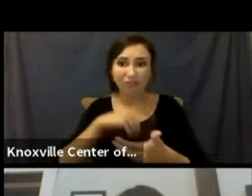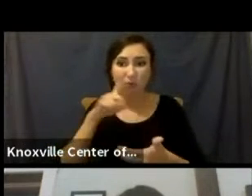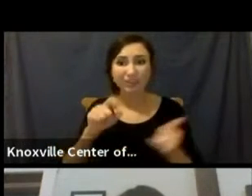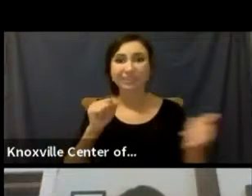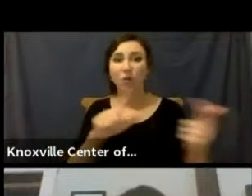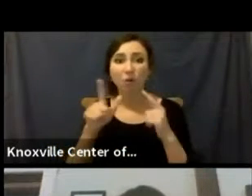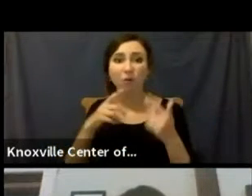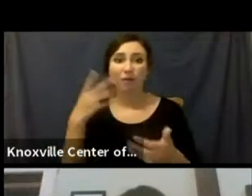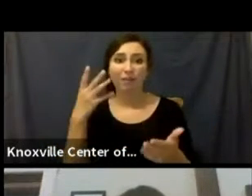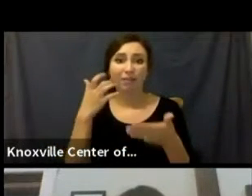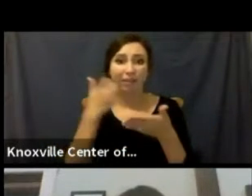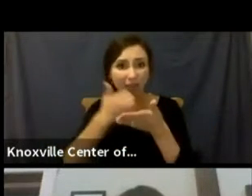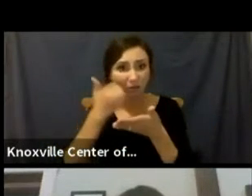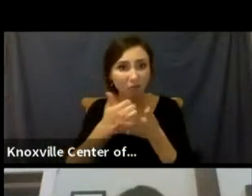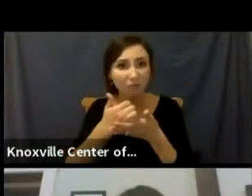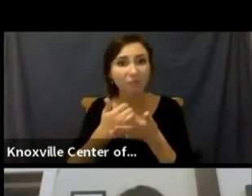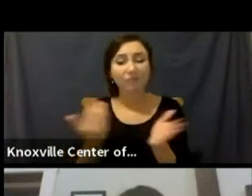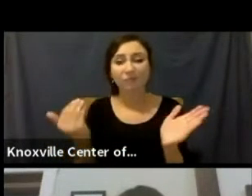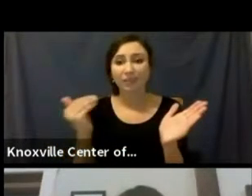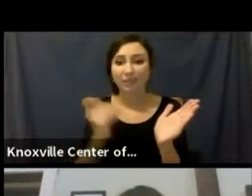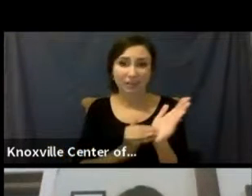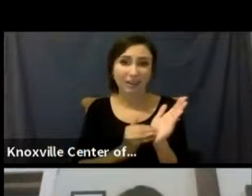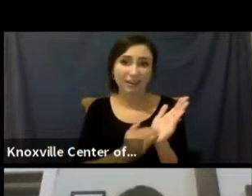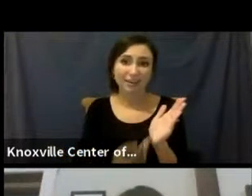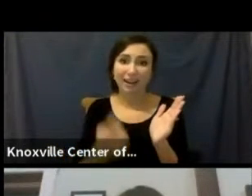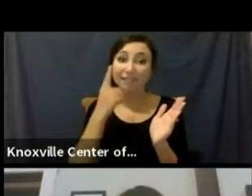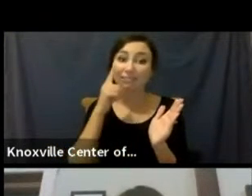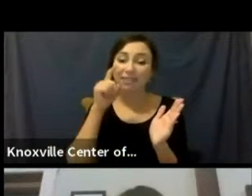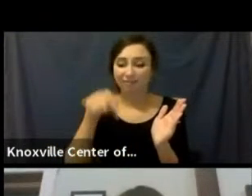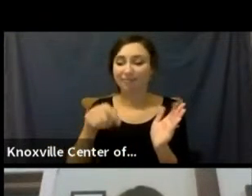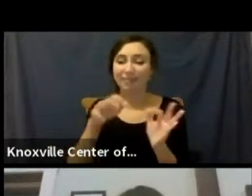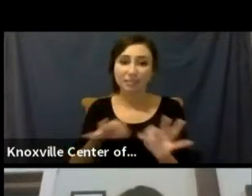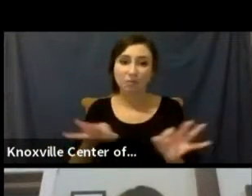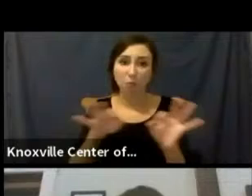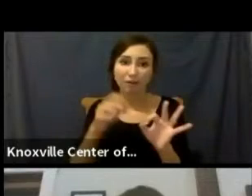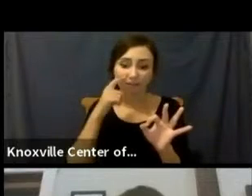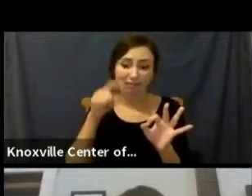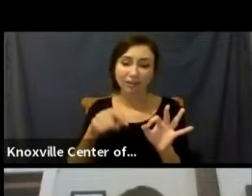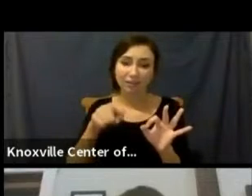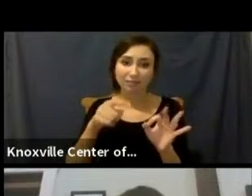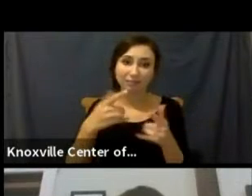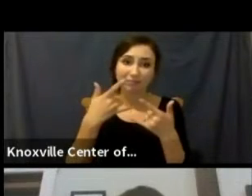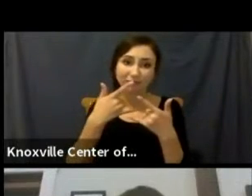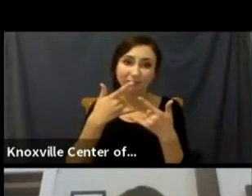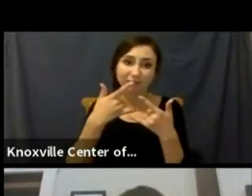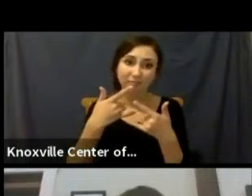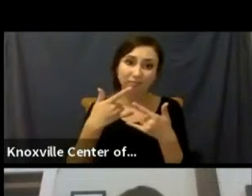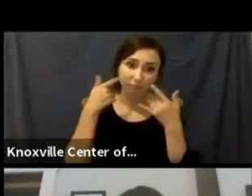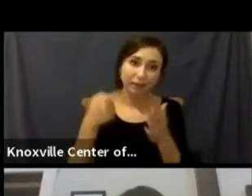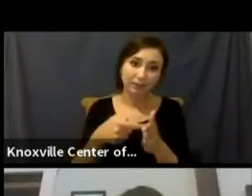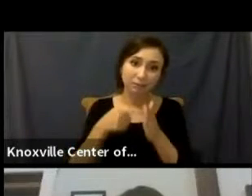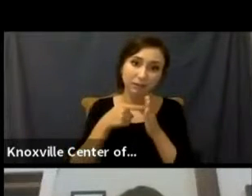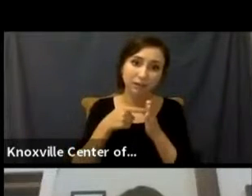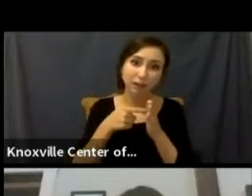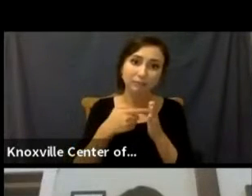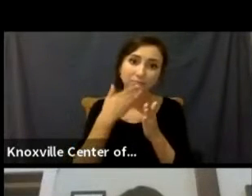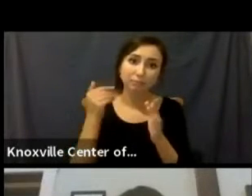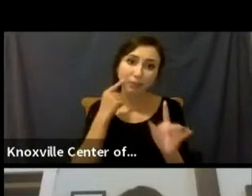help. So, again, I think we need to go this route, and I think going with the mask mandate would be our best bet.